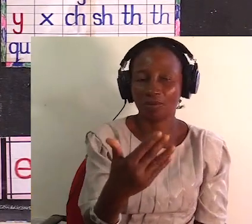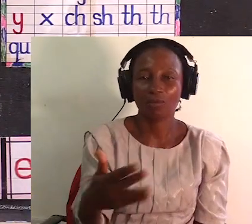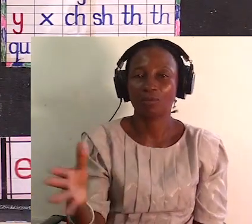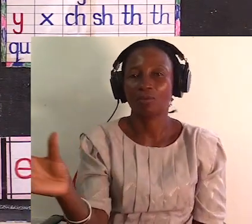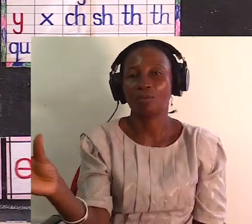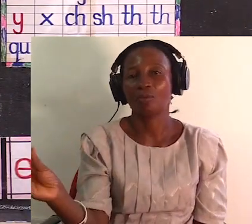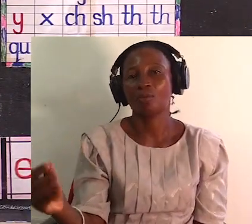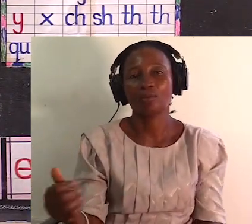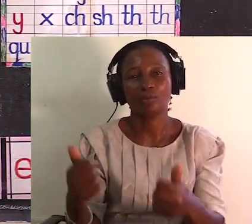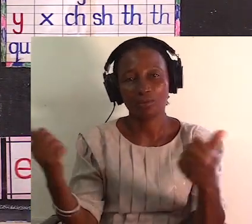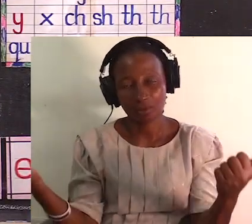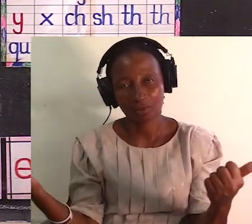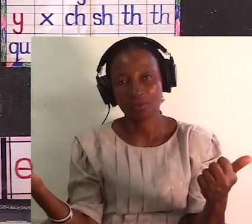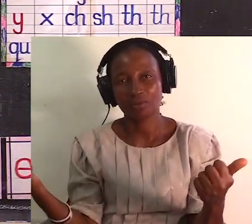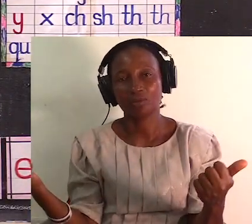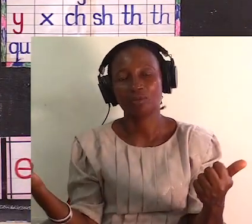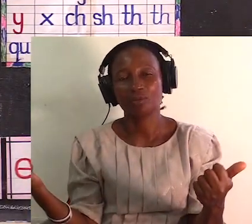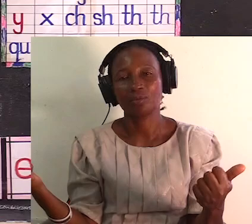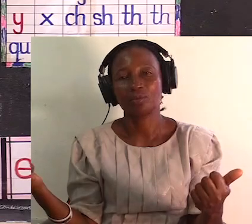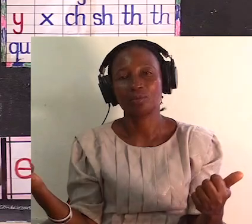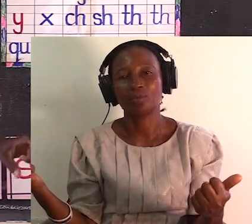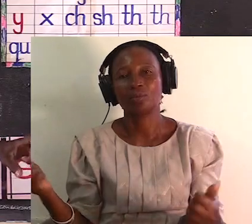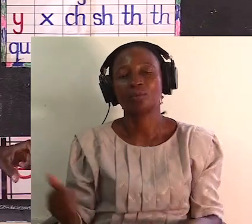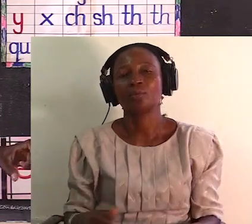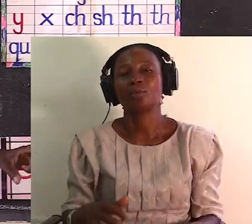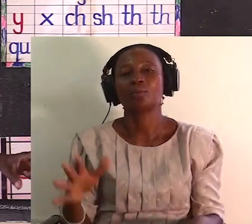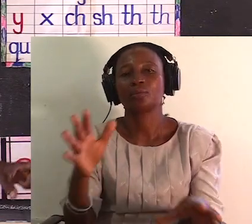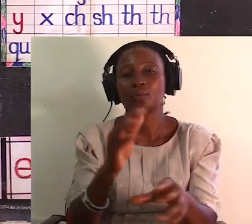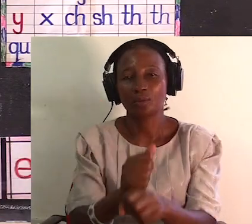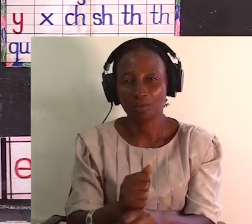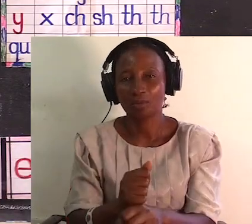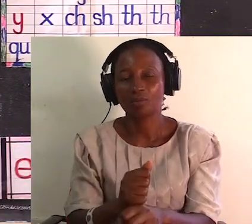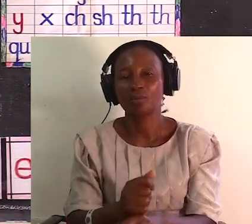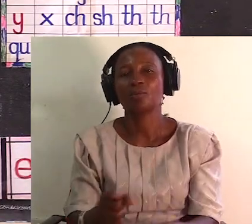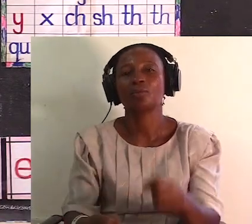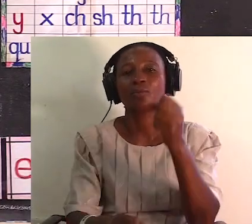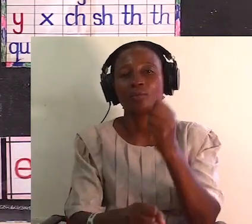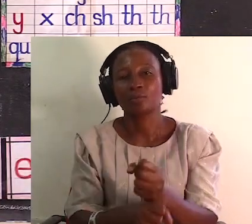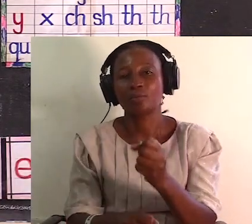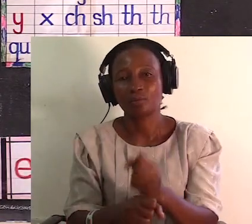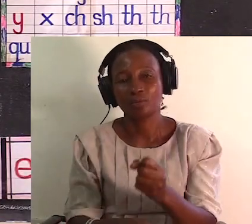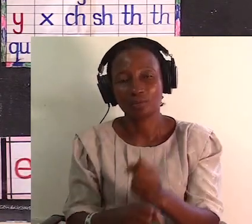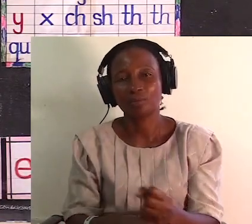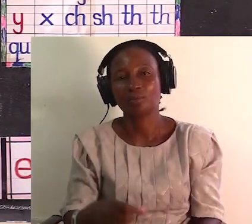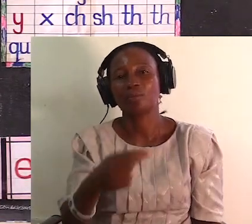need to form it. So that we can start constructing our sentences, we'll be able to start writing our